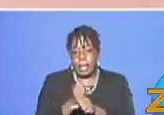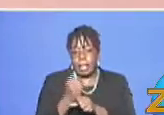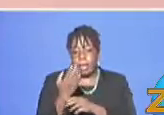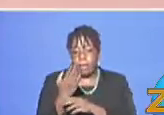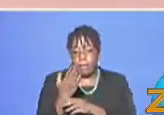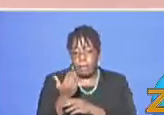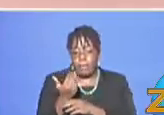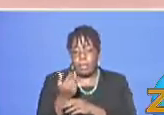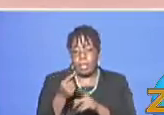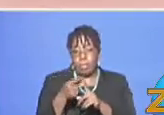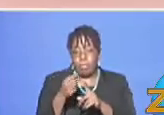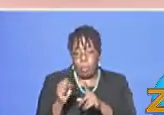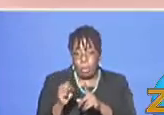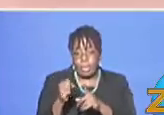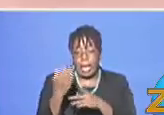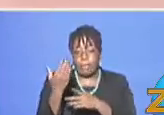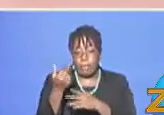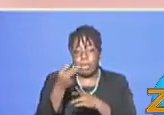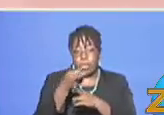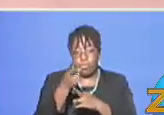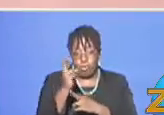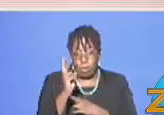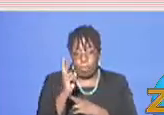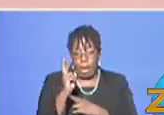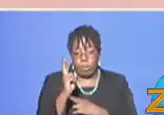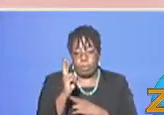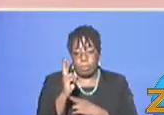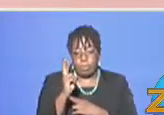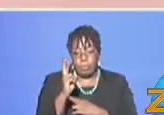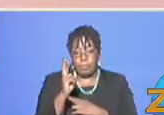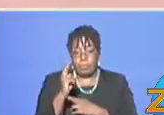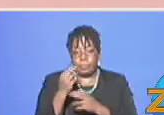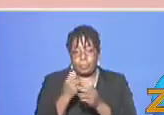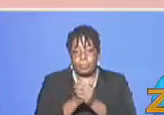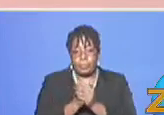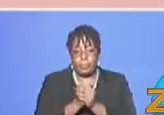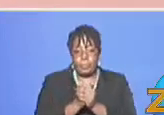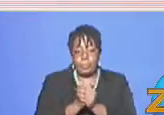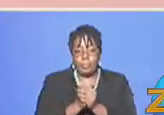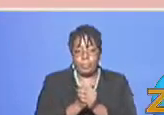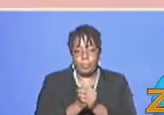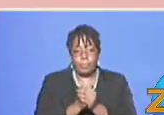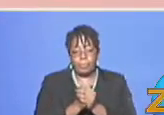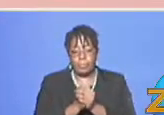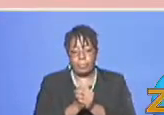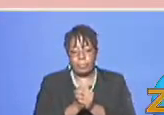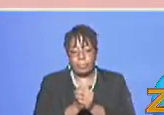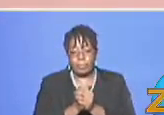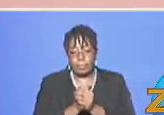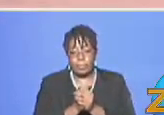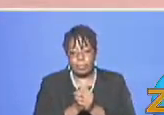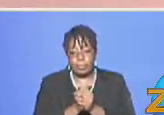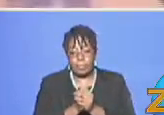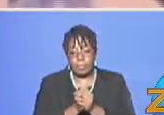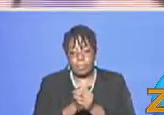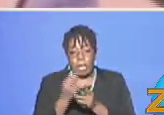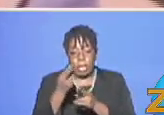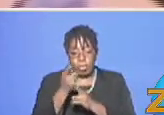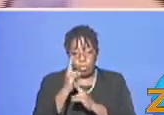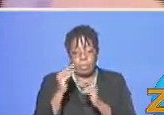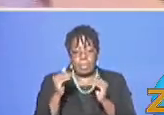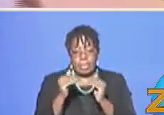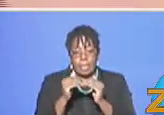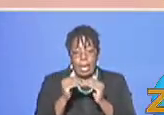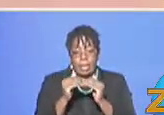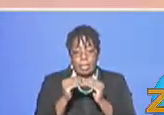15 rebounds in his NBA Finals debut since Tim Duncan on June 16, 1999. Ayton's 19 rebounds also tied